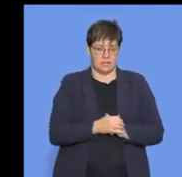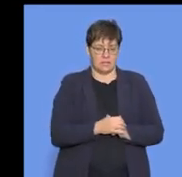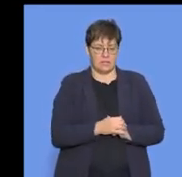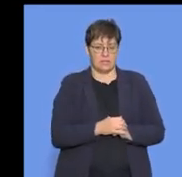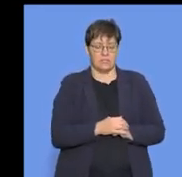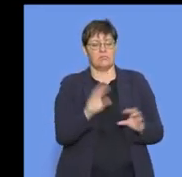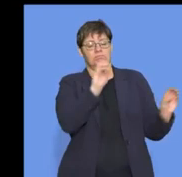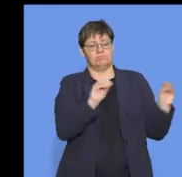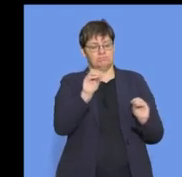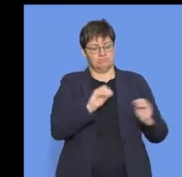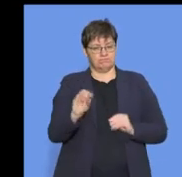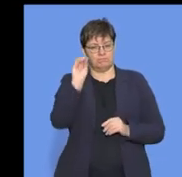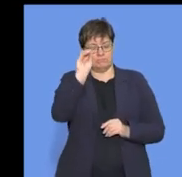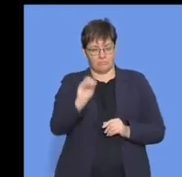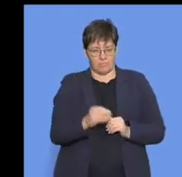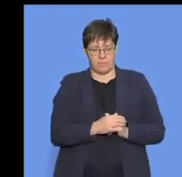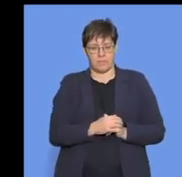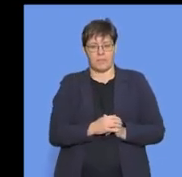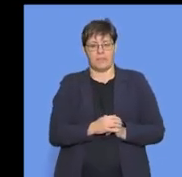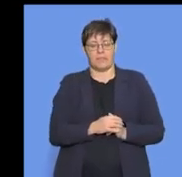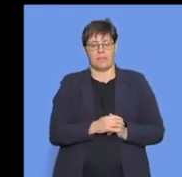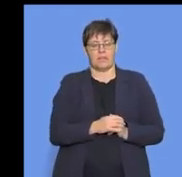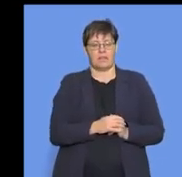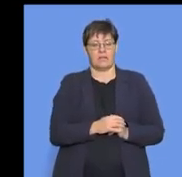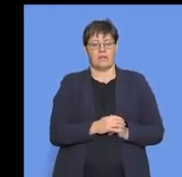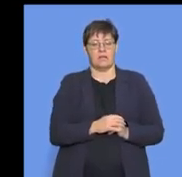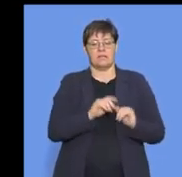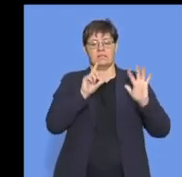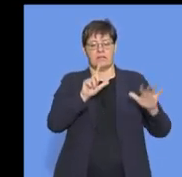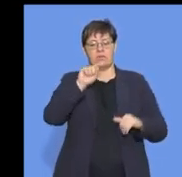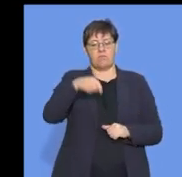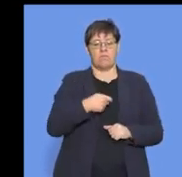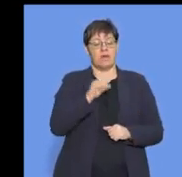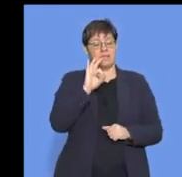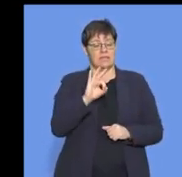our angle P. Okay, so we're going to substitute in, and we're going to end up with